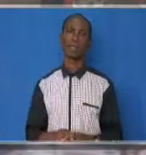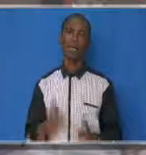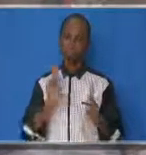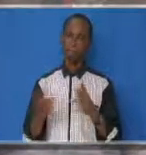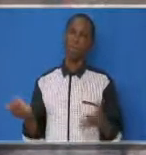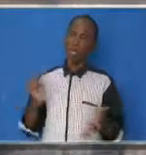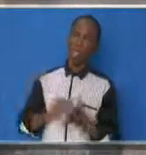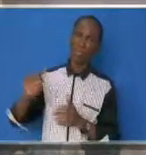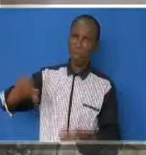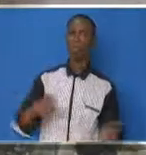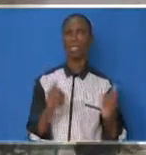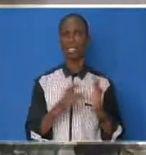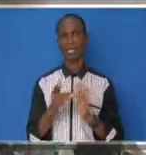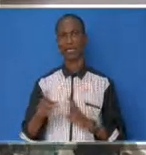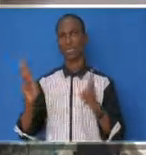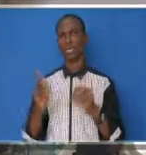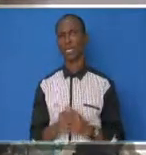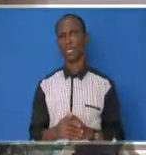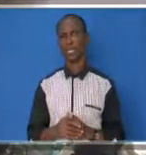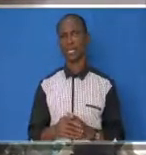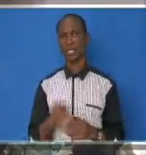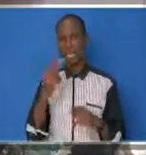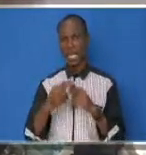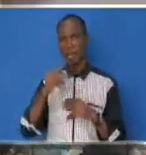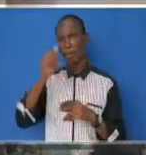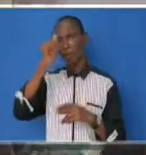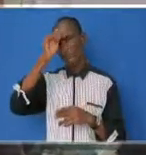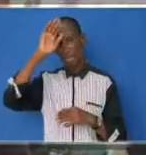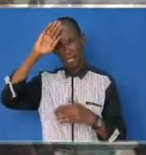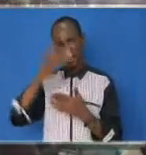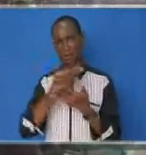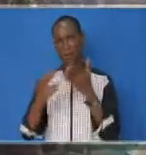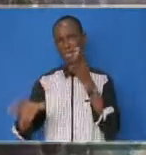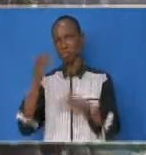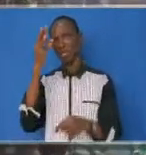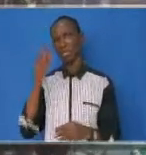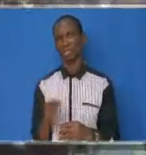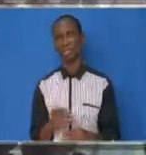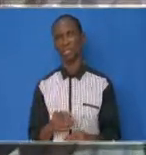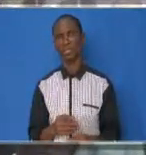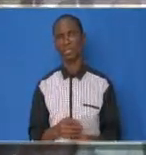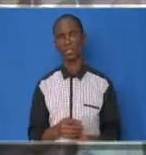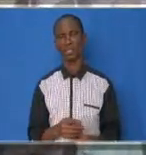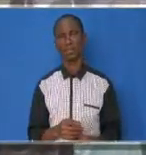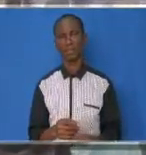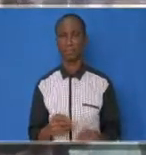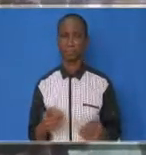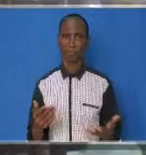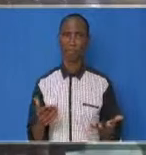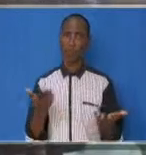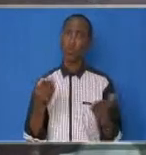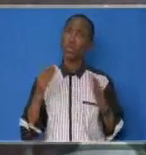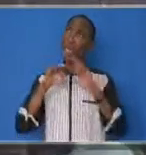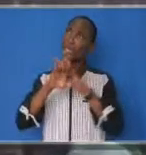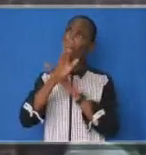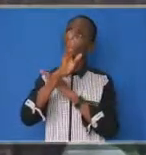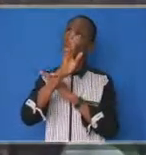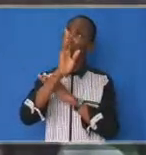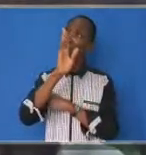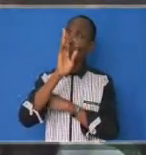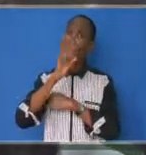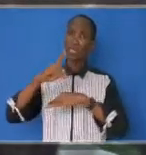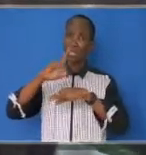for baptism because they cannot hear. Though they hear sound, but they cannot immediately understand what I